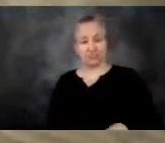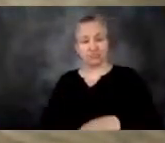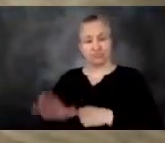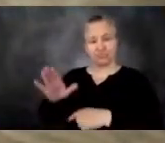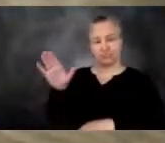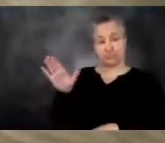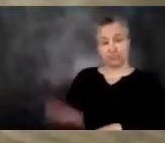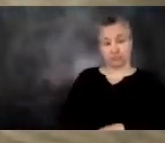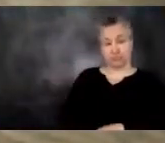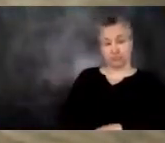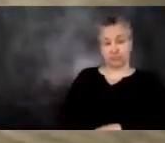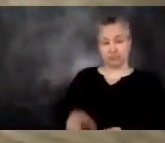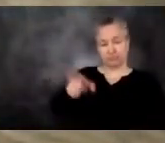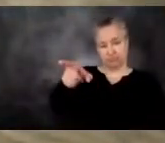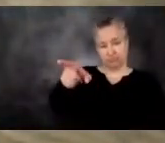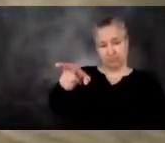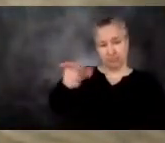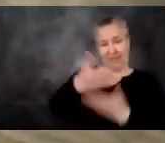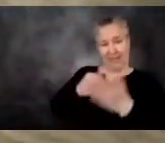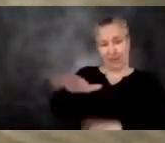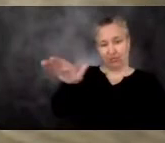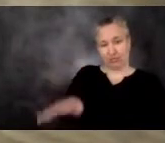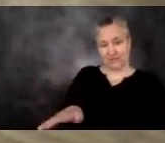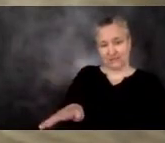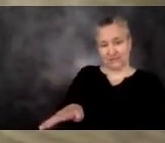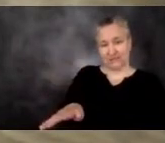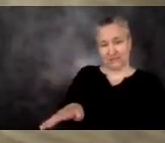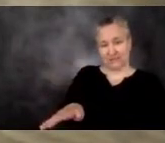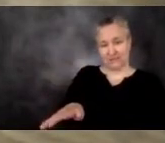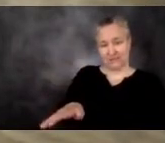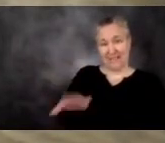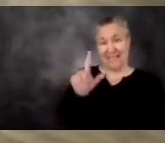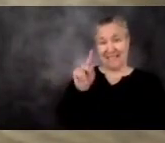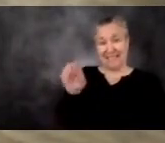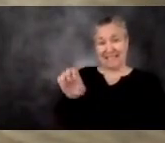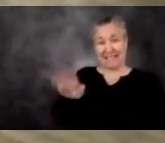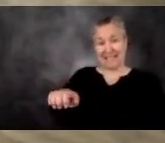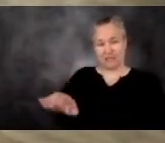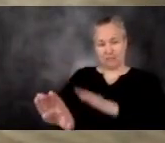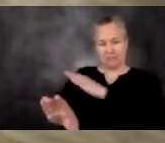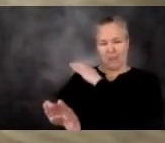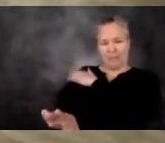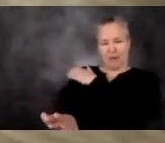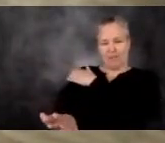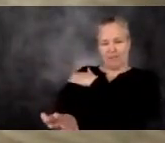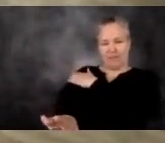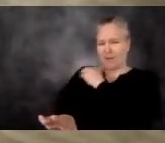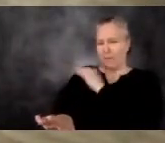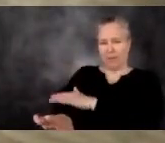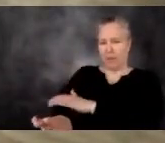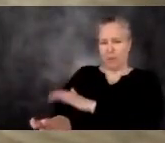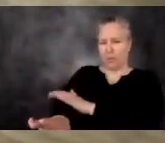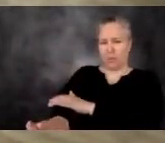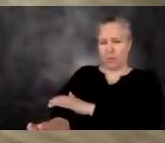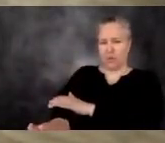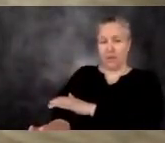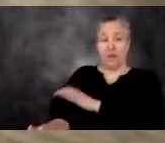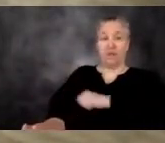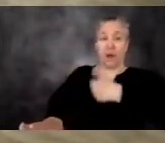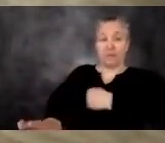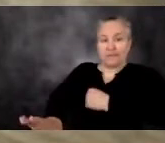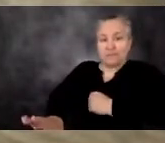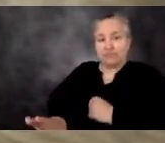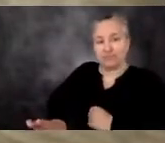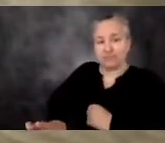that's stretched out above or below the knee, preferably above where the leg is a little bit meatier. And then my opposite elbow is kind of resting